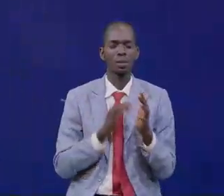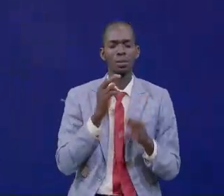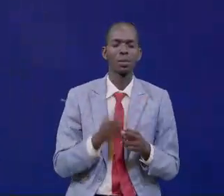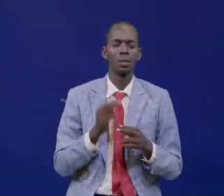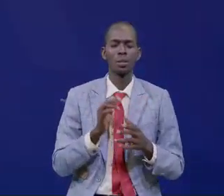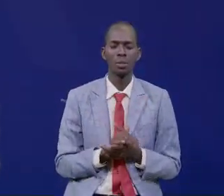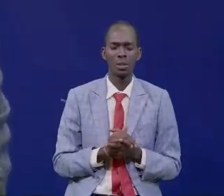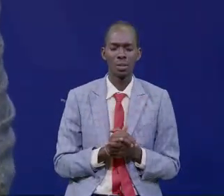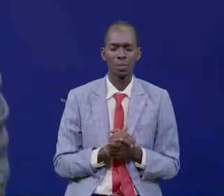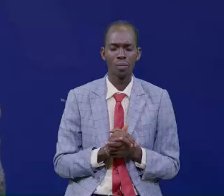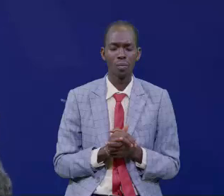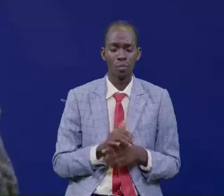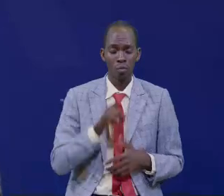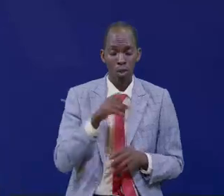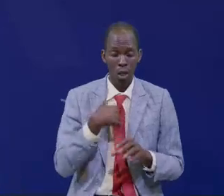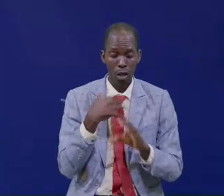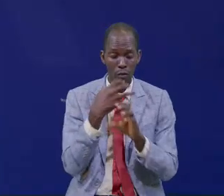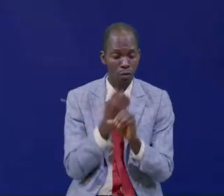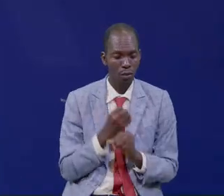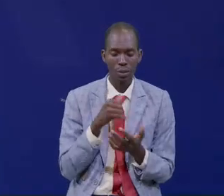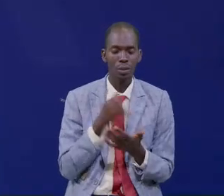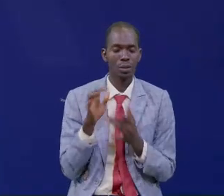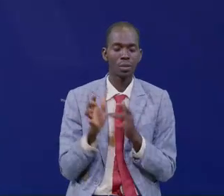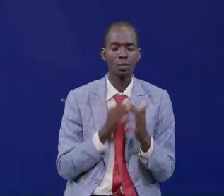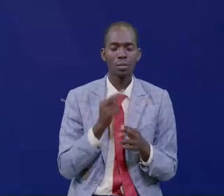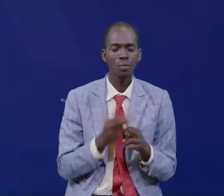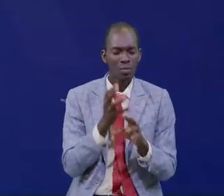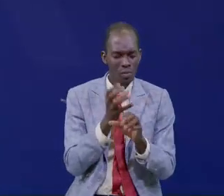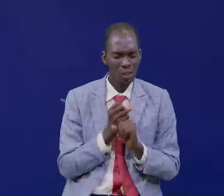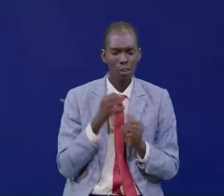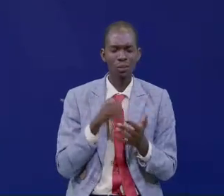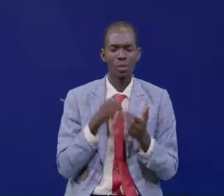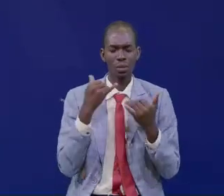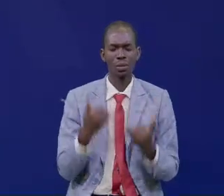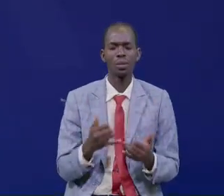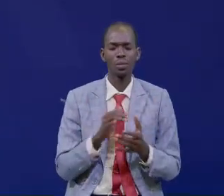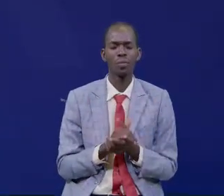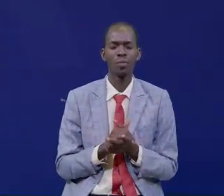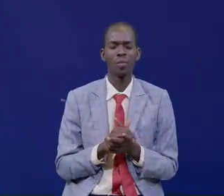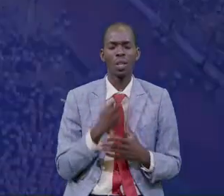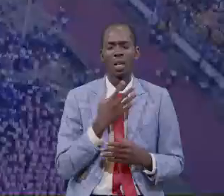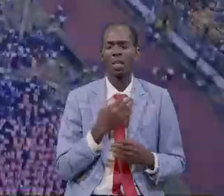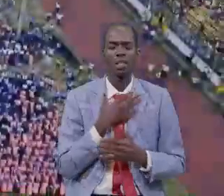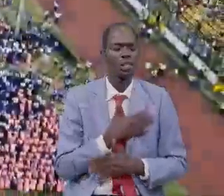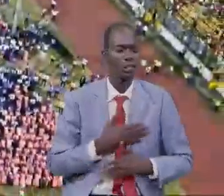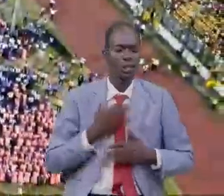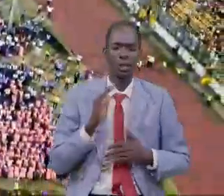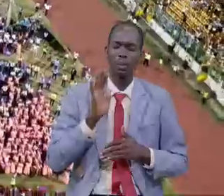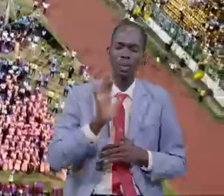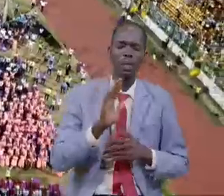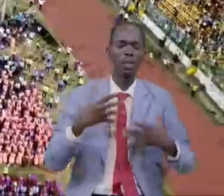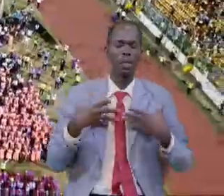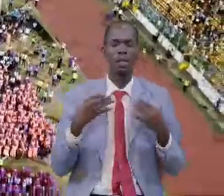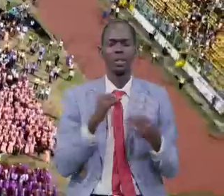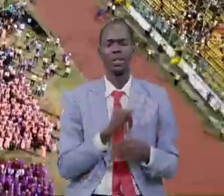You've got it. Receive it now. You enjoy your healing. This